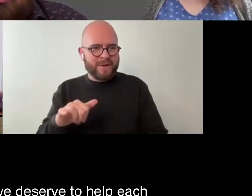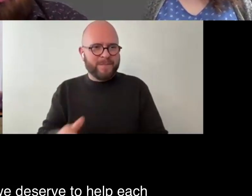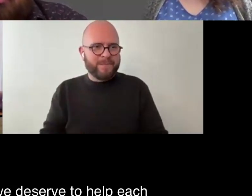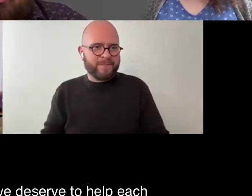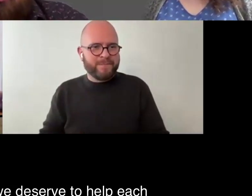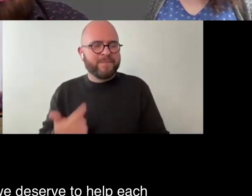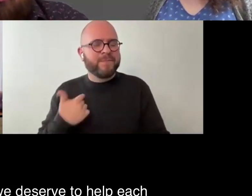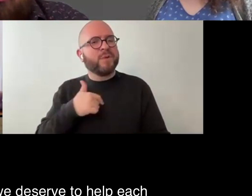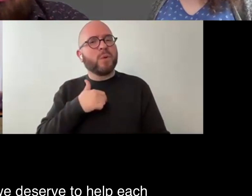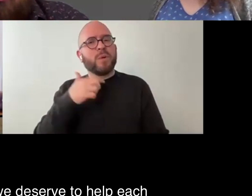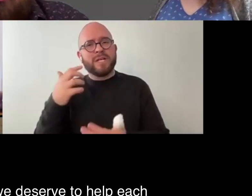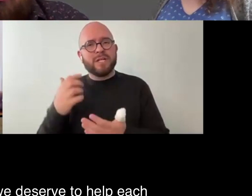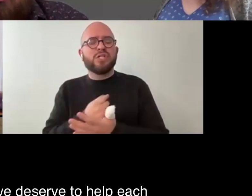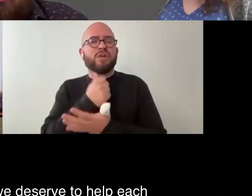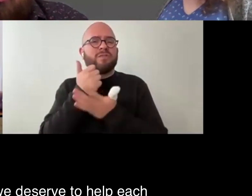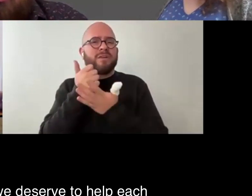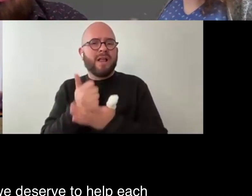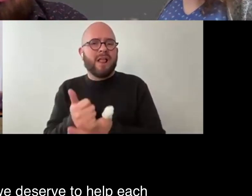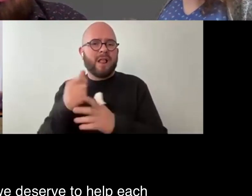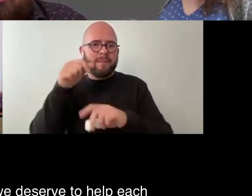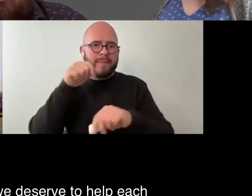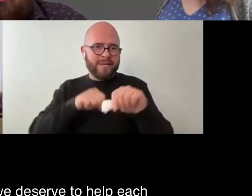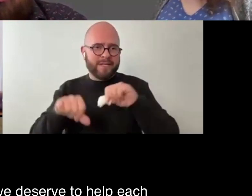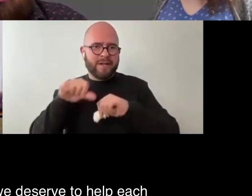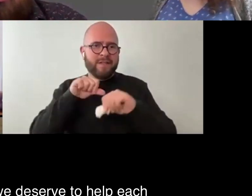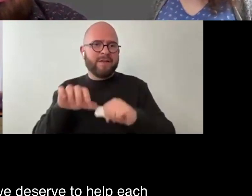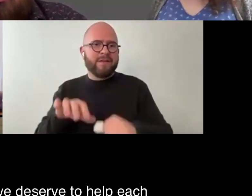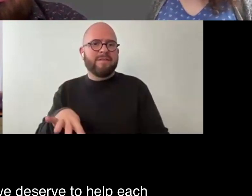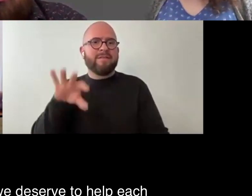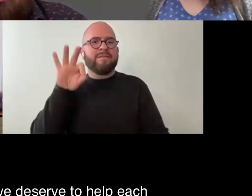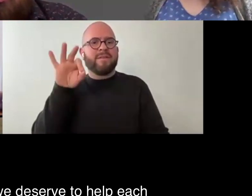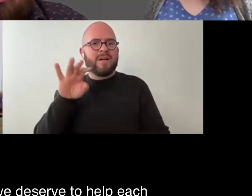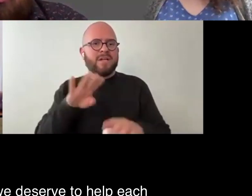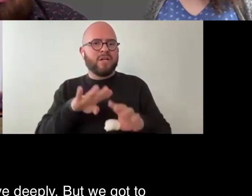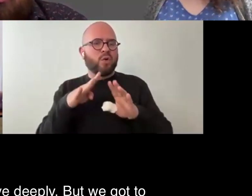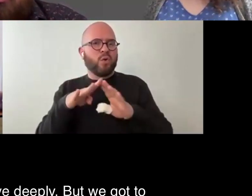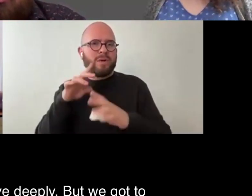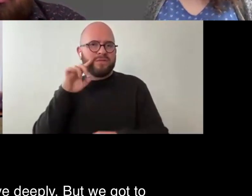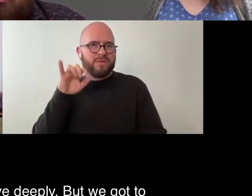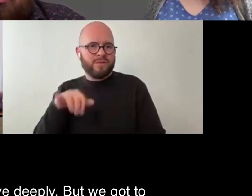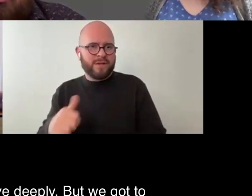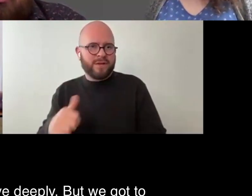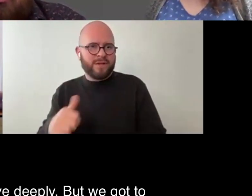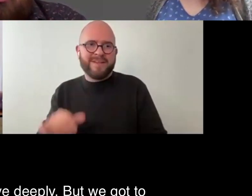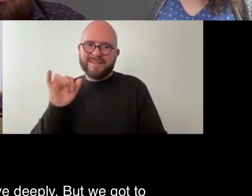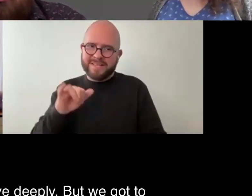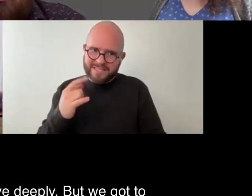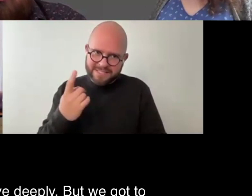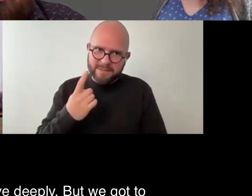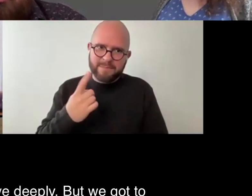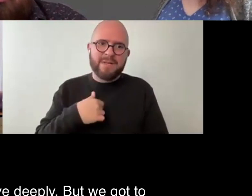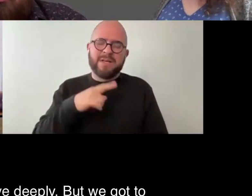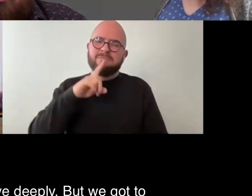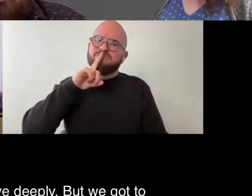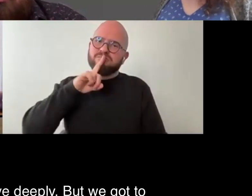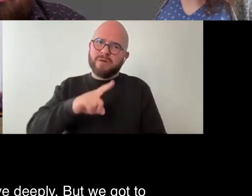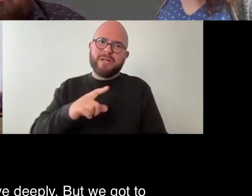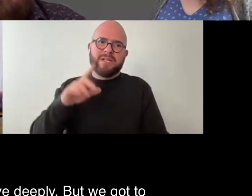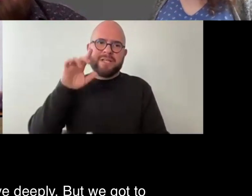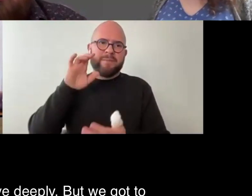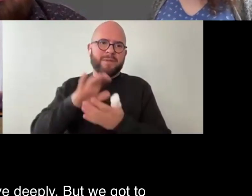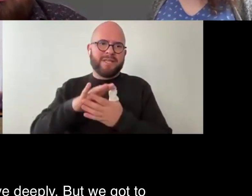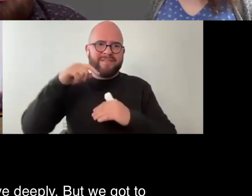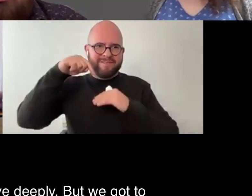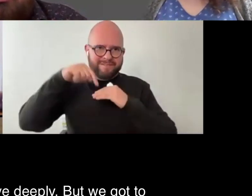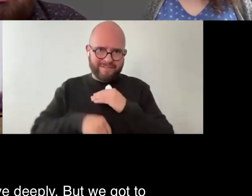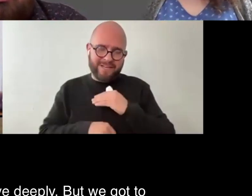to help each other find doorways into that. That's really something that I believe deeply. But we got to hold a kind